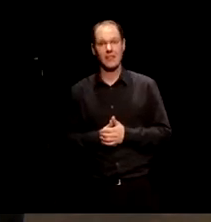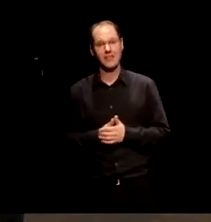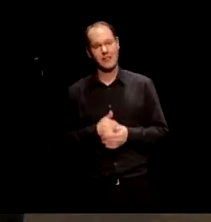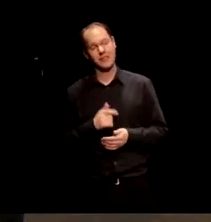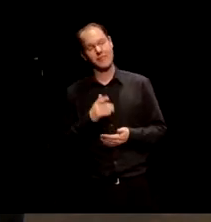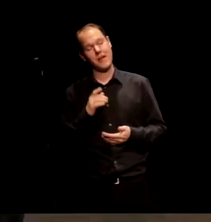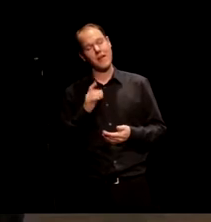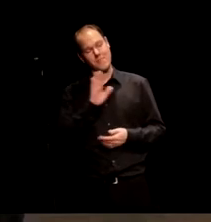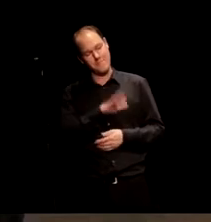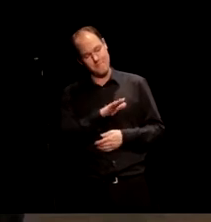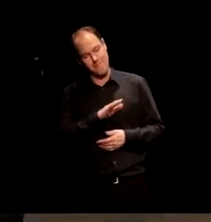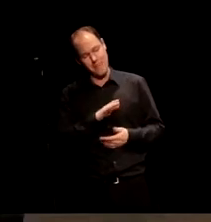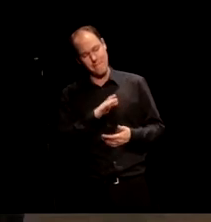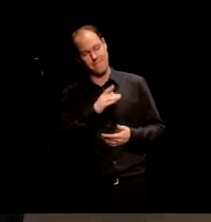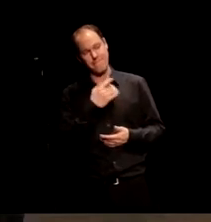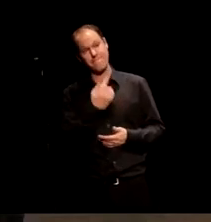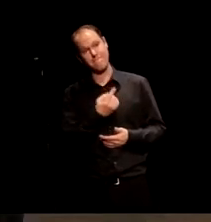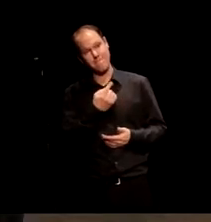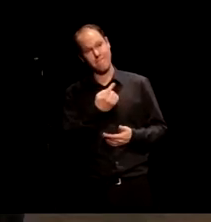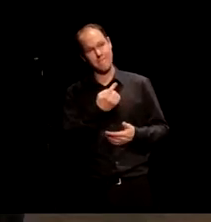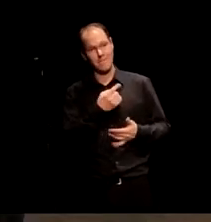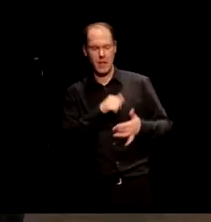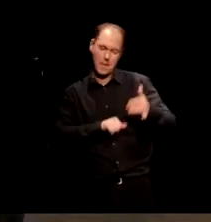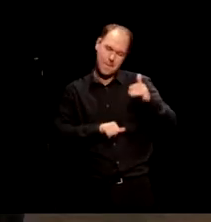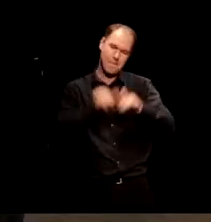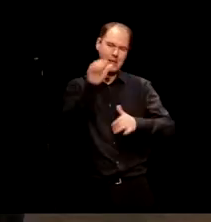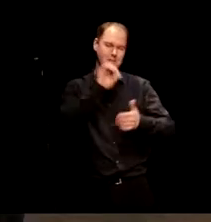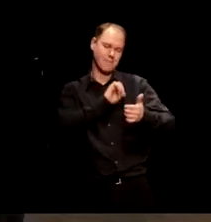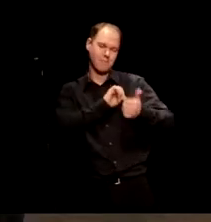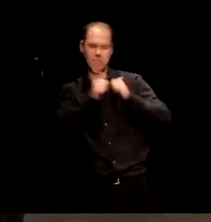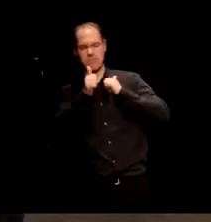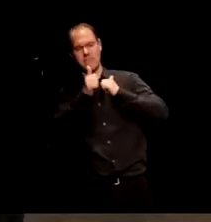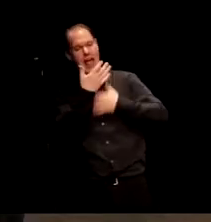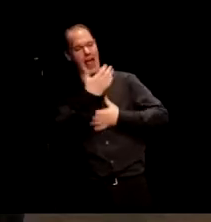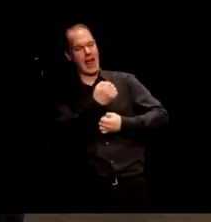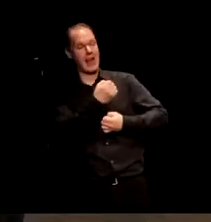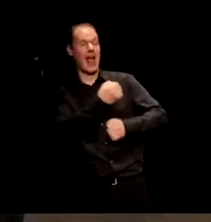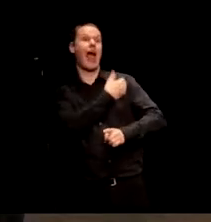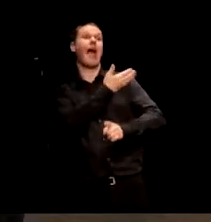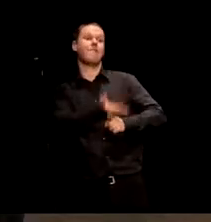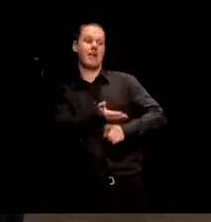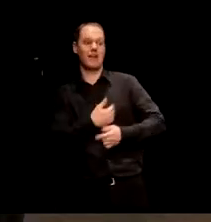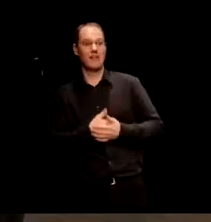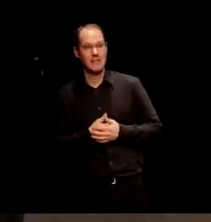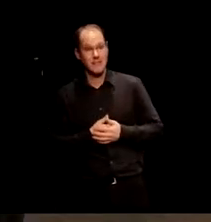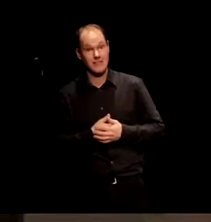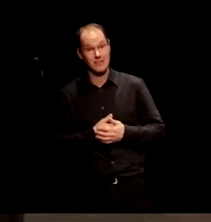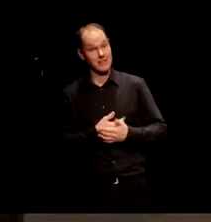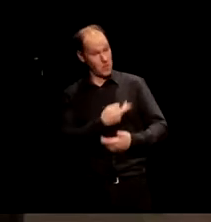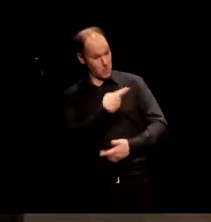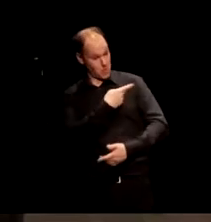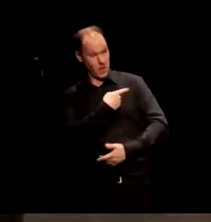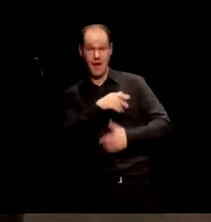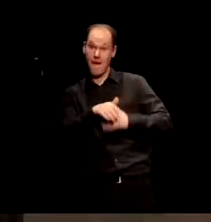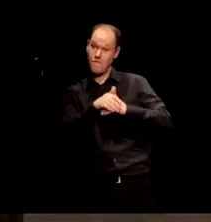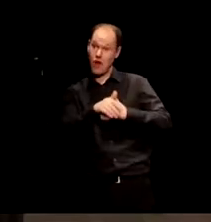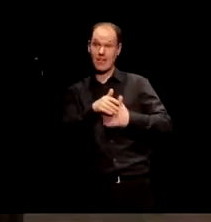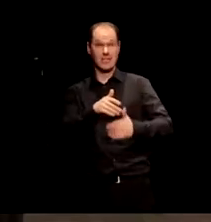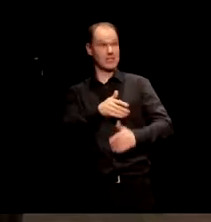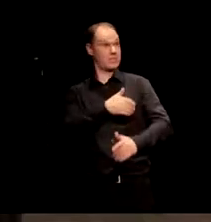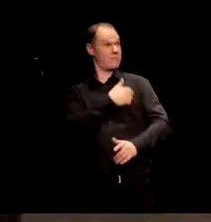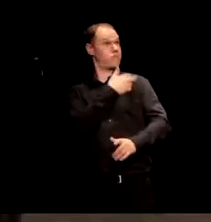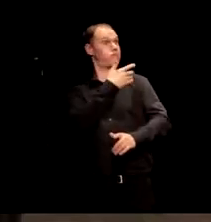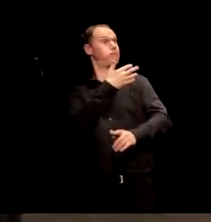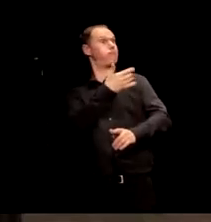Rob, you are the best pal that I have ever had. We have been friends since I